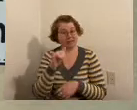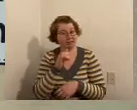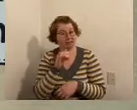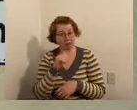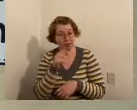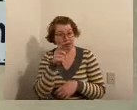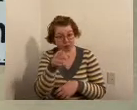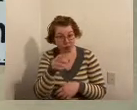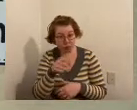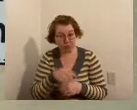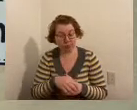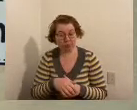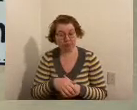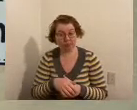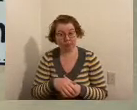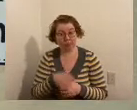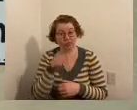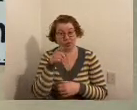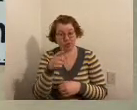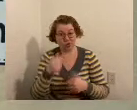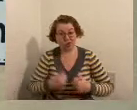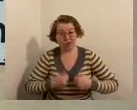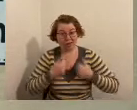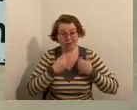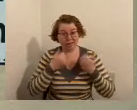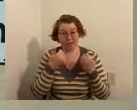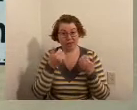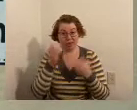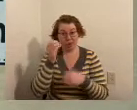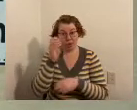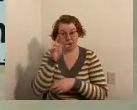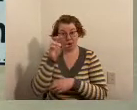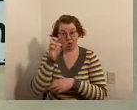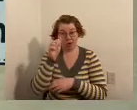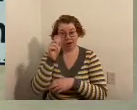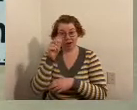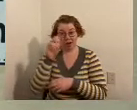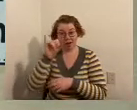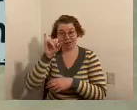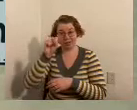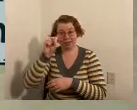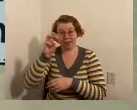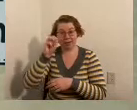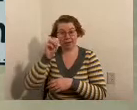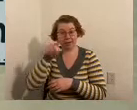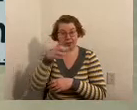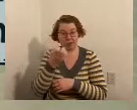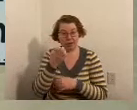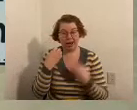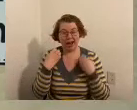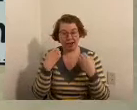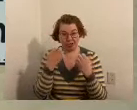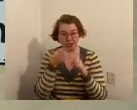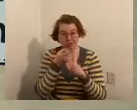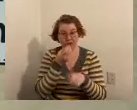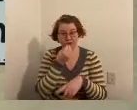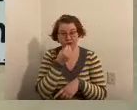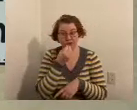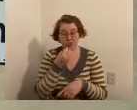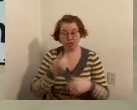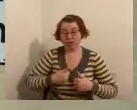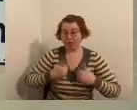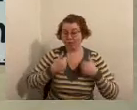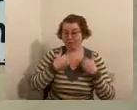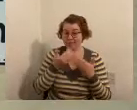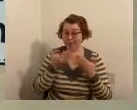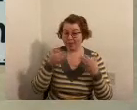Same as you. You are a living organism and you get energy from food. A living thing